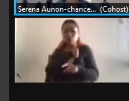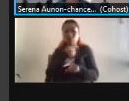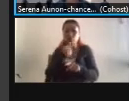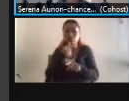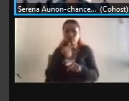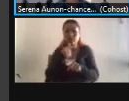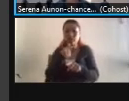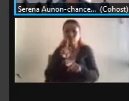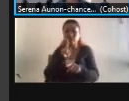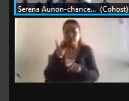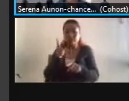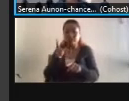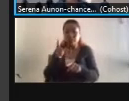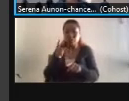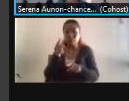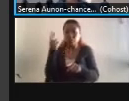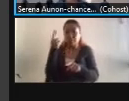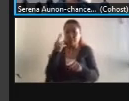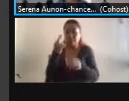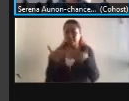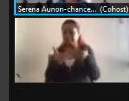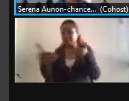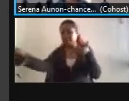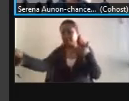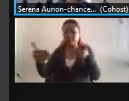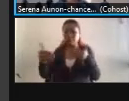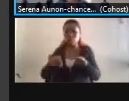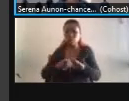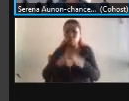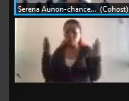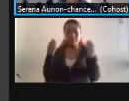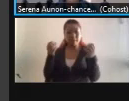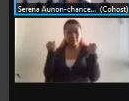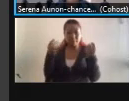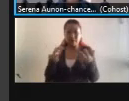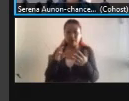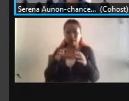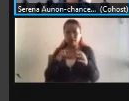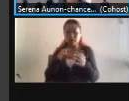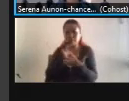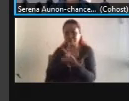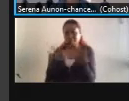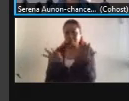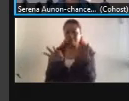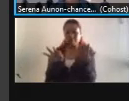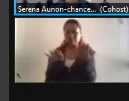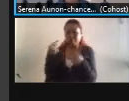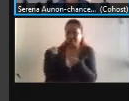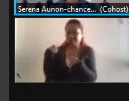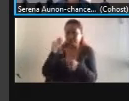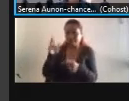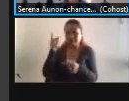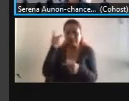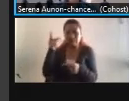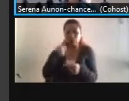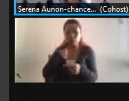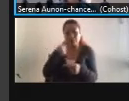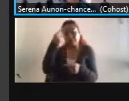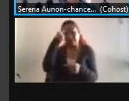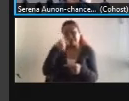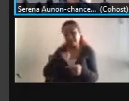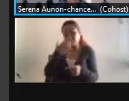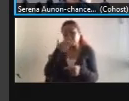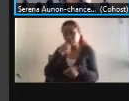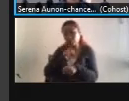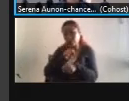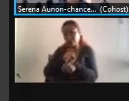of research that we have never seen before. And I think I do a pretty good job of telling a story and getting people excited. And so